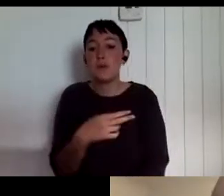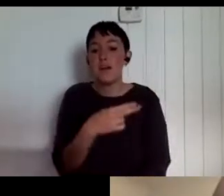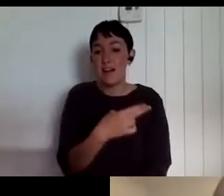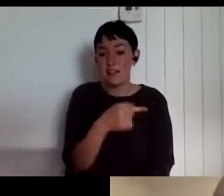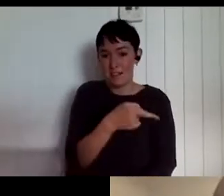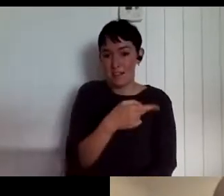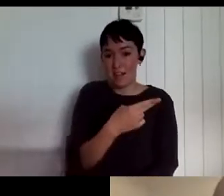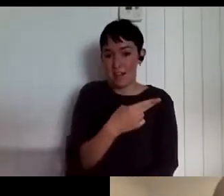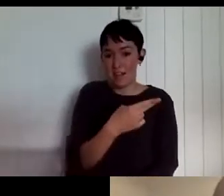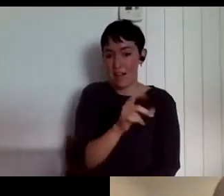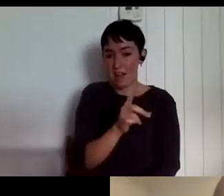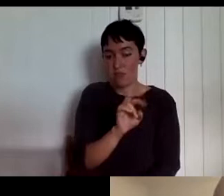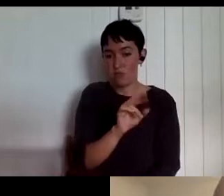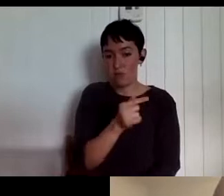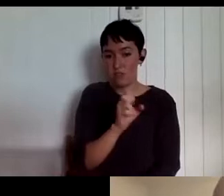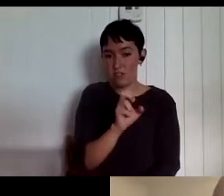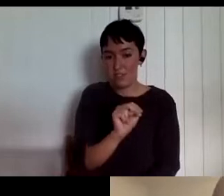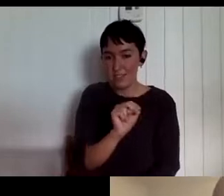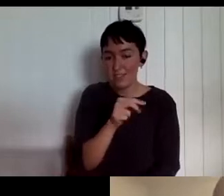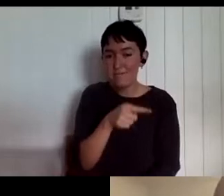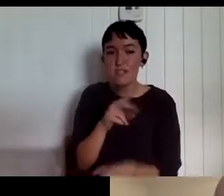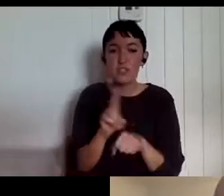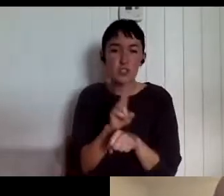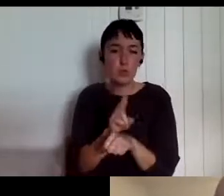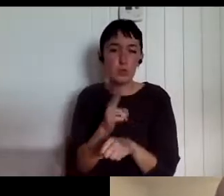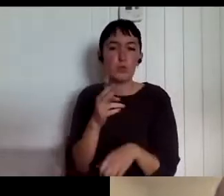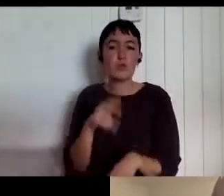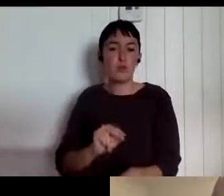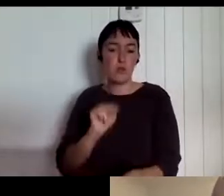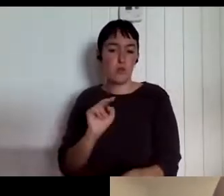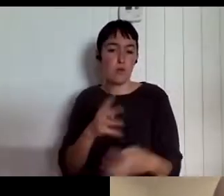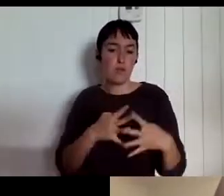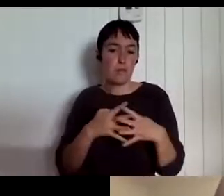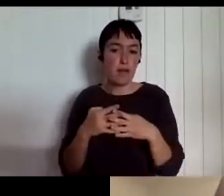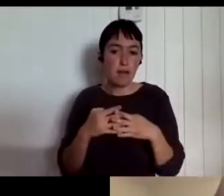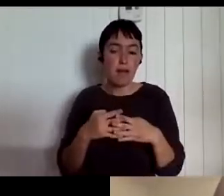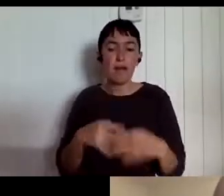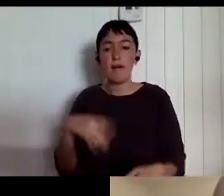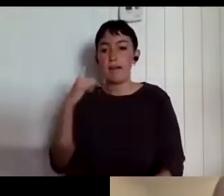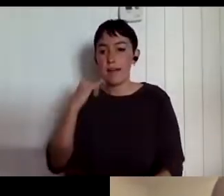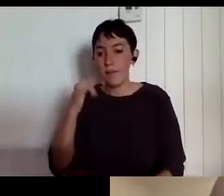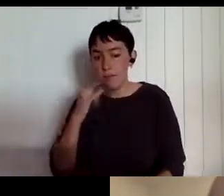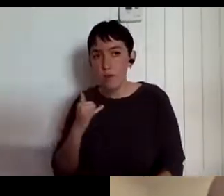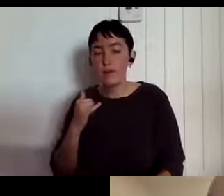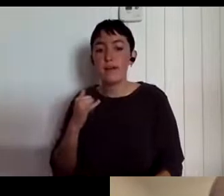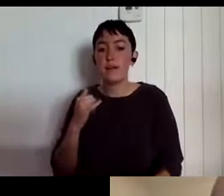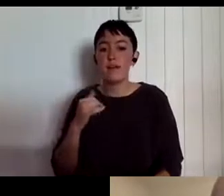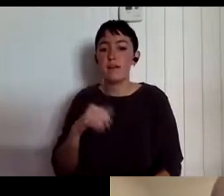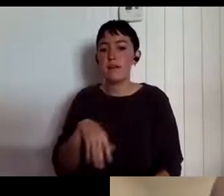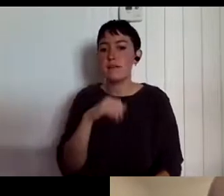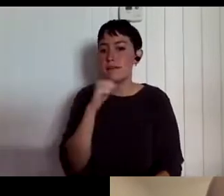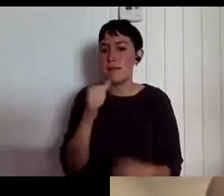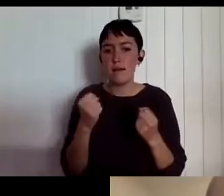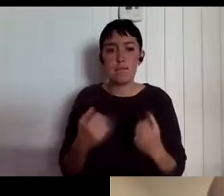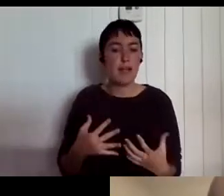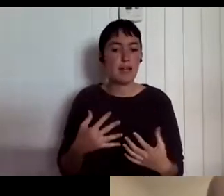hydrogen is only really used right in terms of North America and California. There are not as many fueling stations throughout